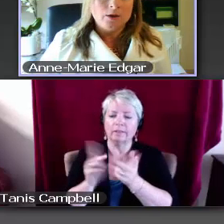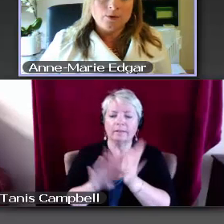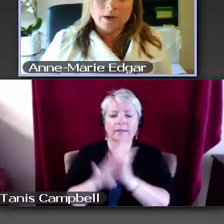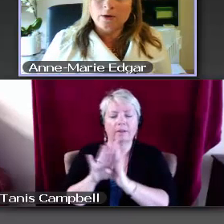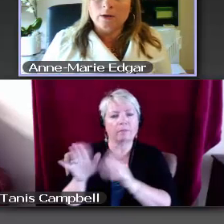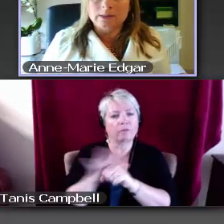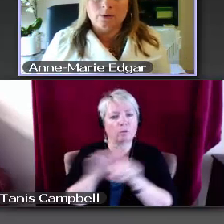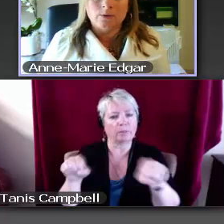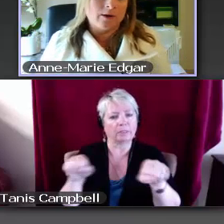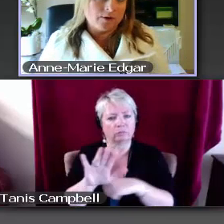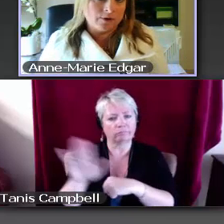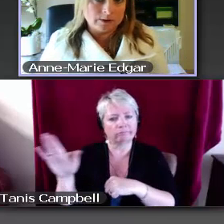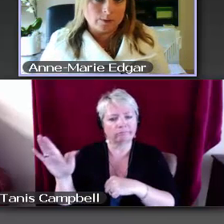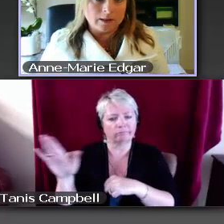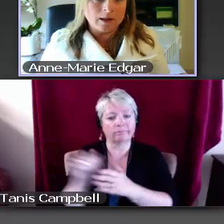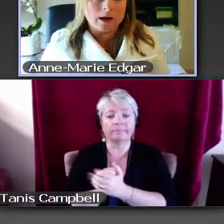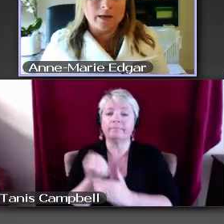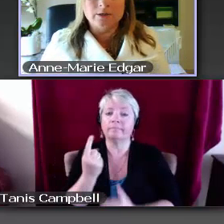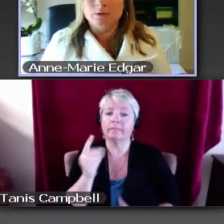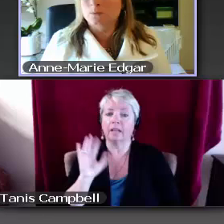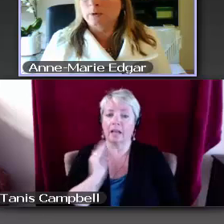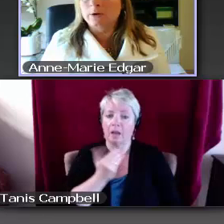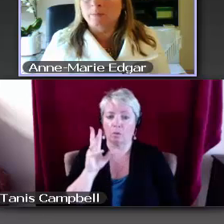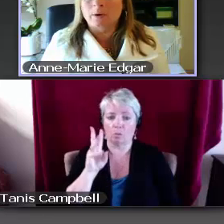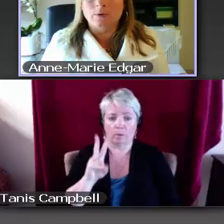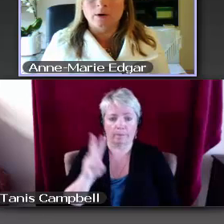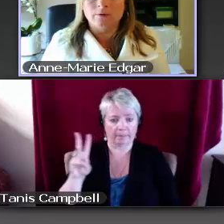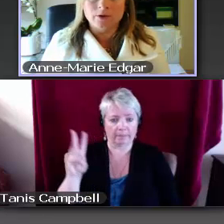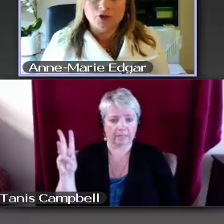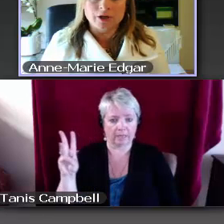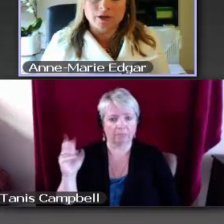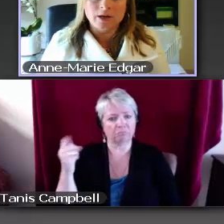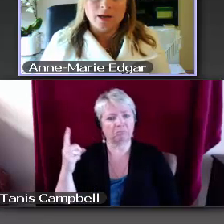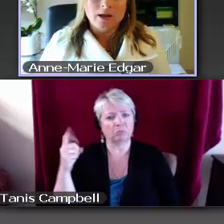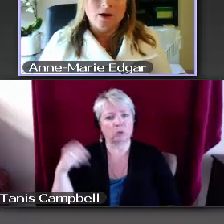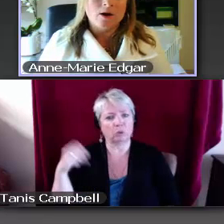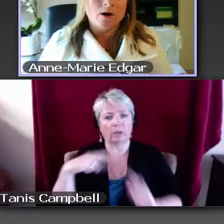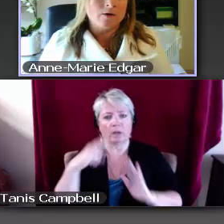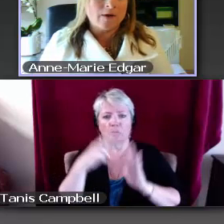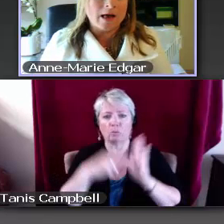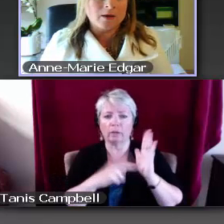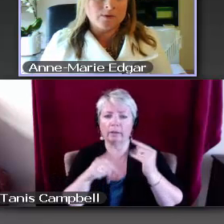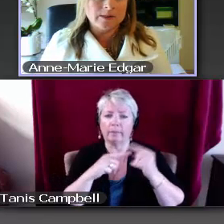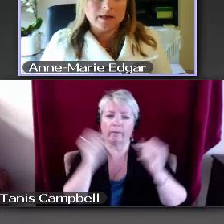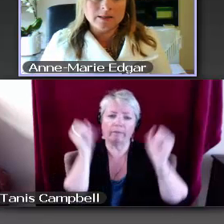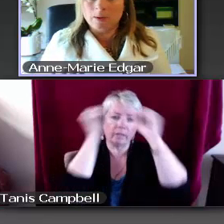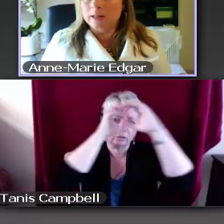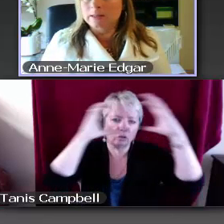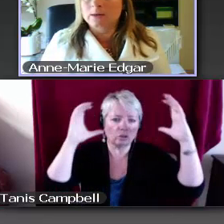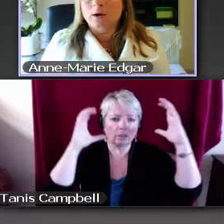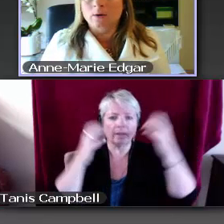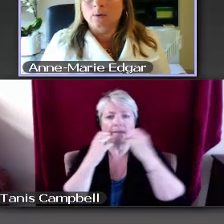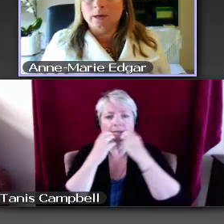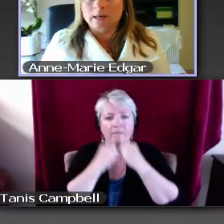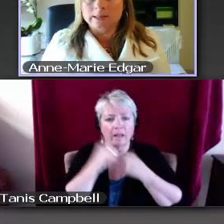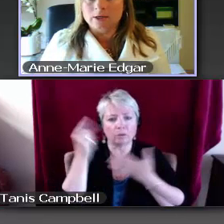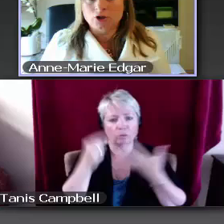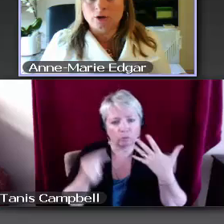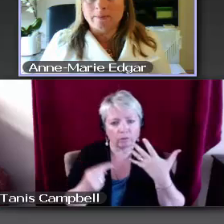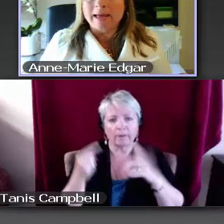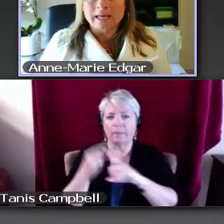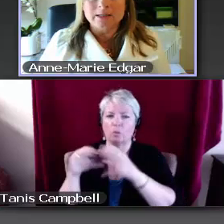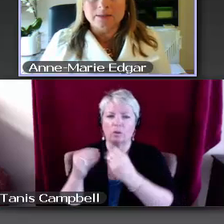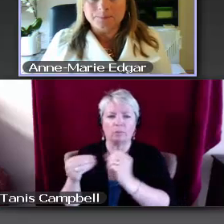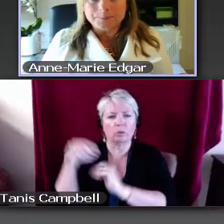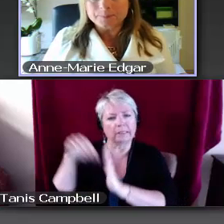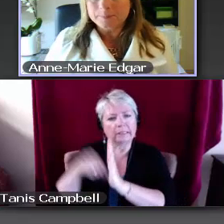website, you can also, if you're so inclined, read about our vision, our values, and as well as our